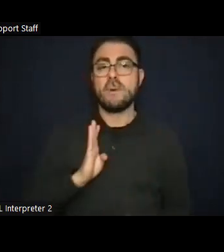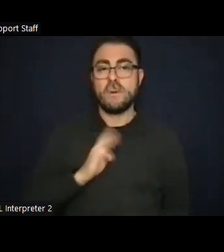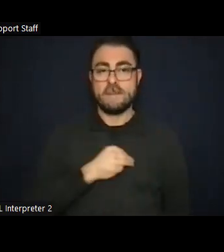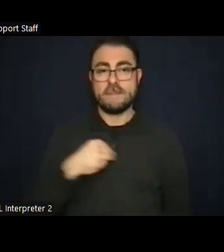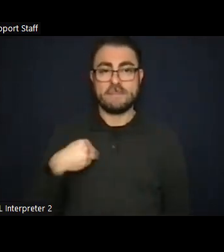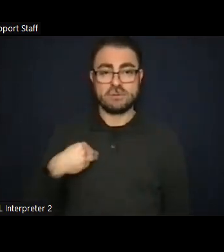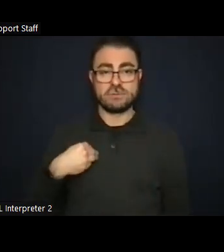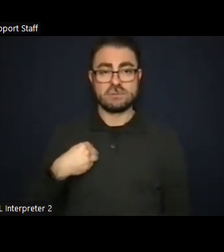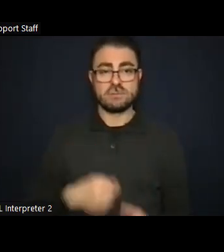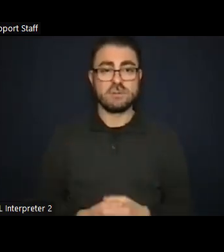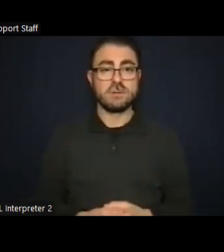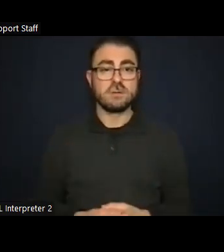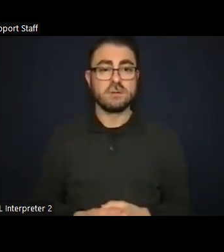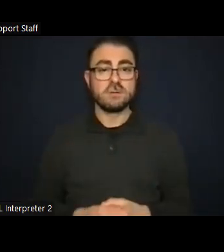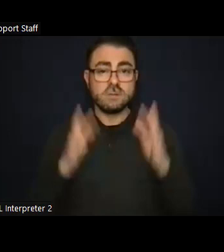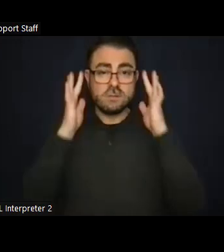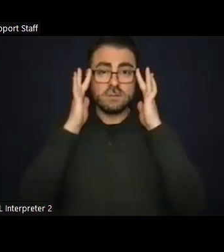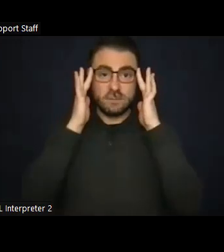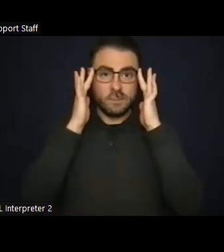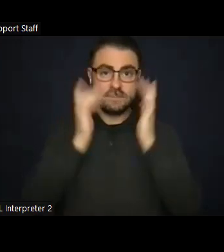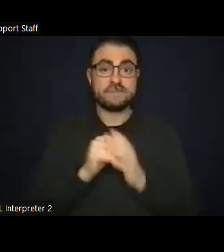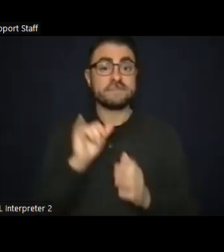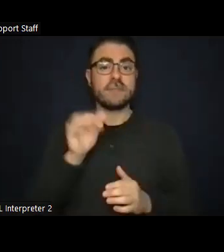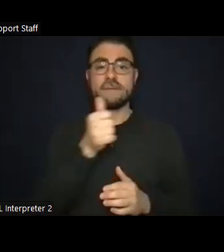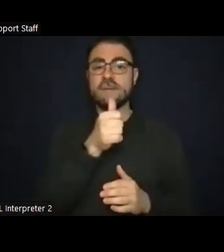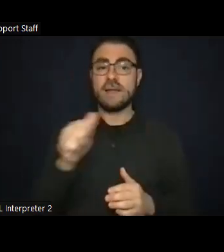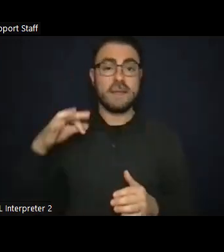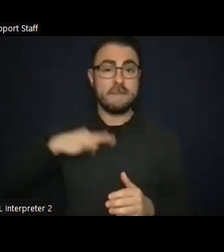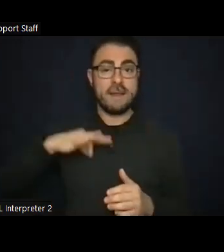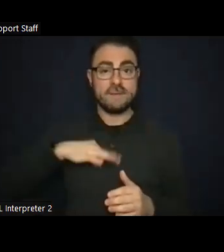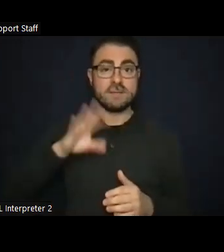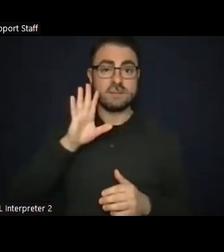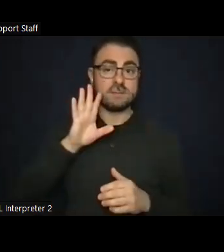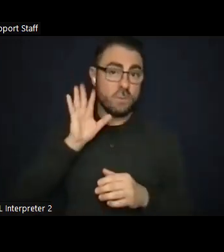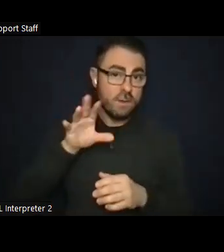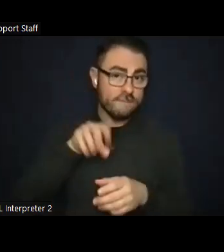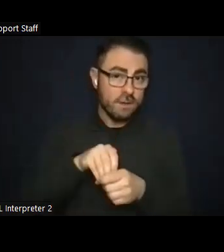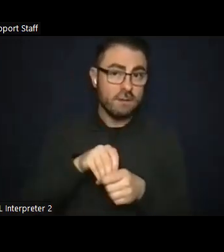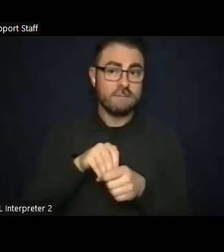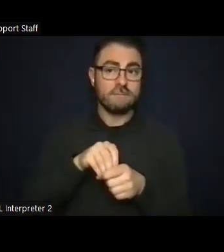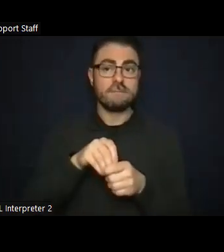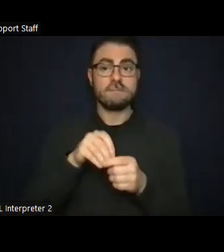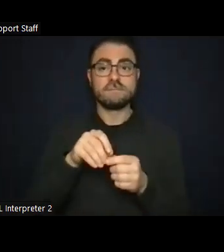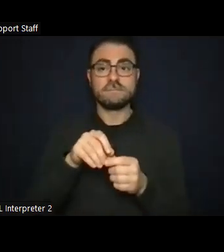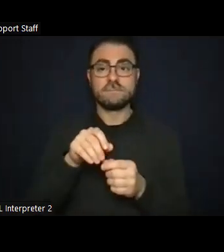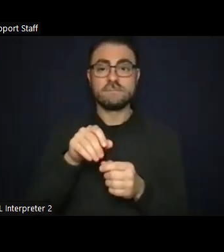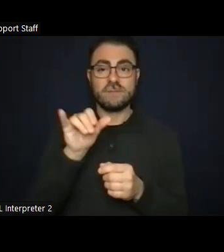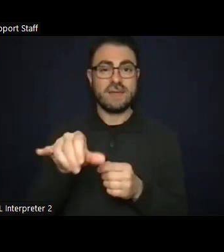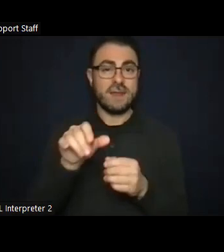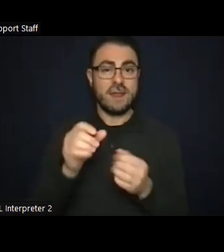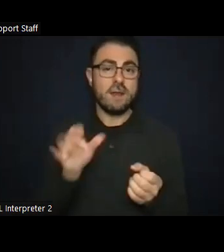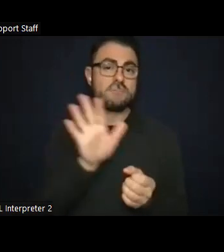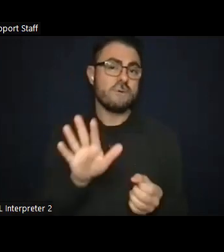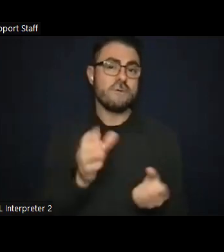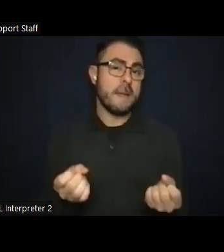and if any of the benefits that were discussed tonight are going to be part of that, for us to figure out, you know, roughly how many people we